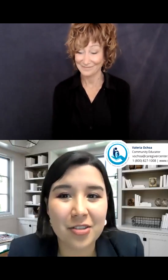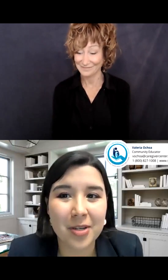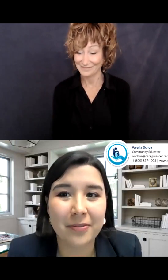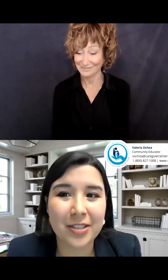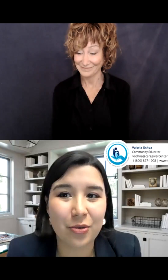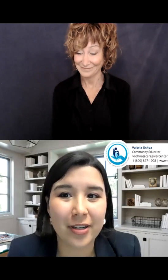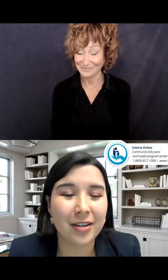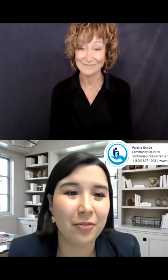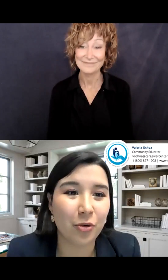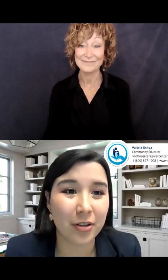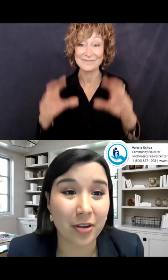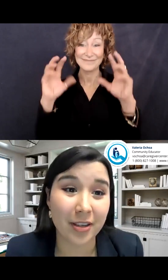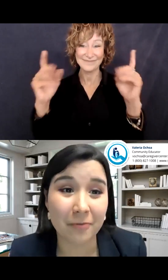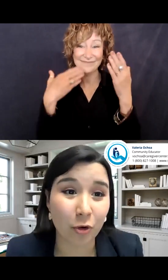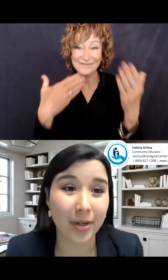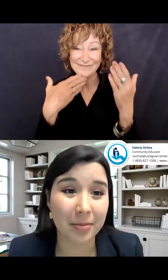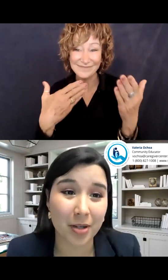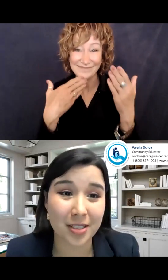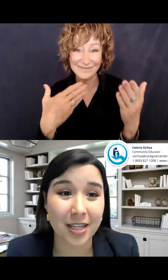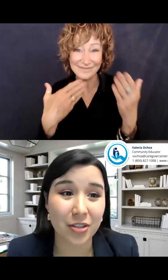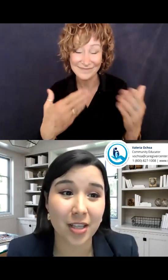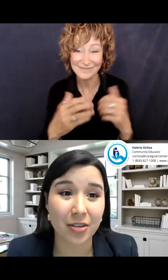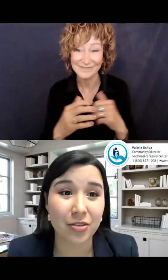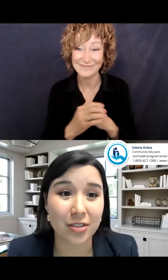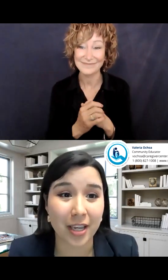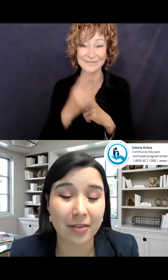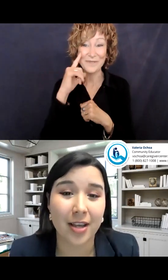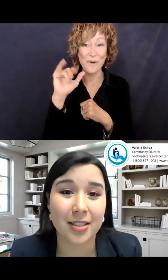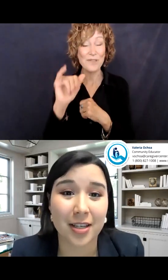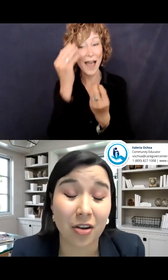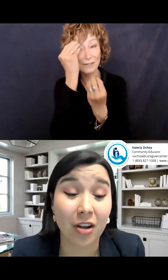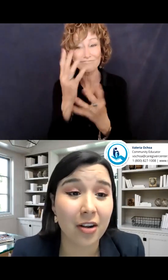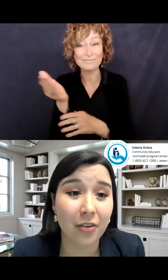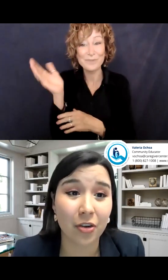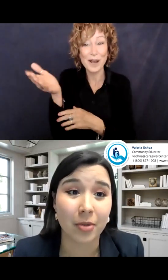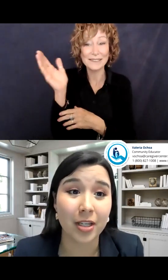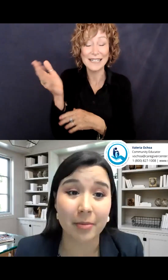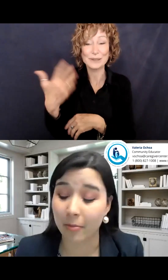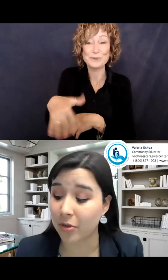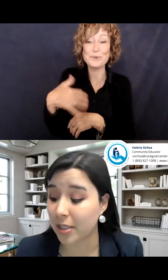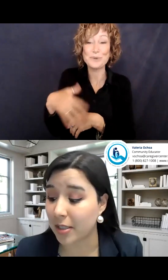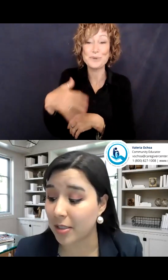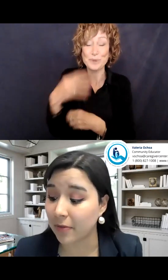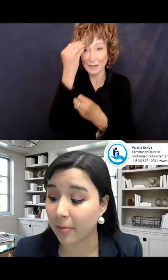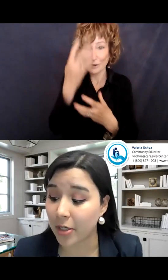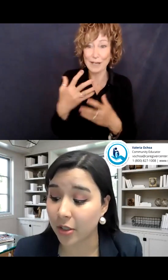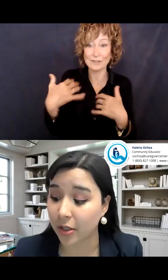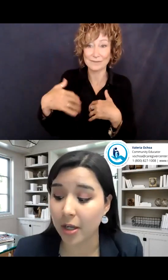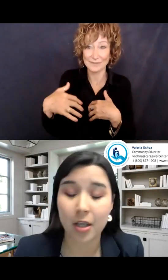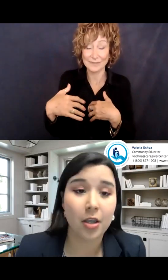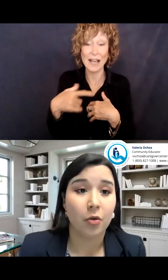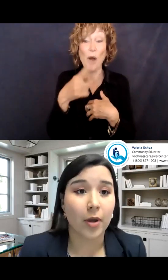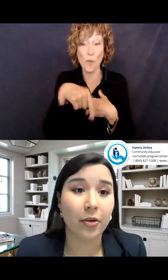Fantastic. Thank you so much, Victoria, for the informative presentation that you just gave, as a lot of our community members need this